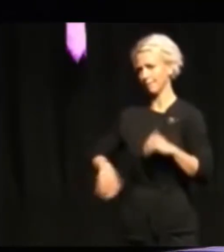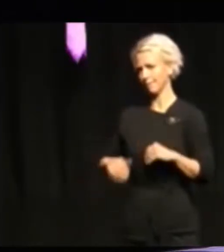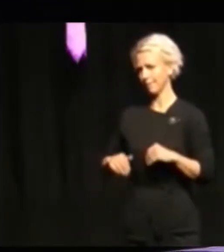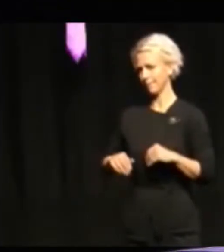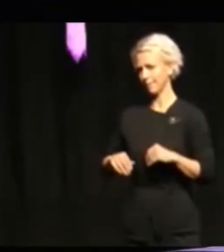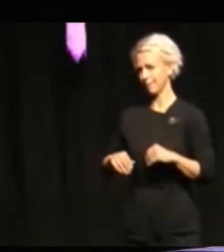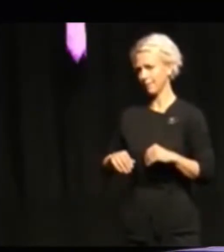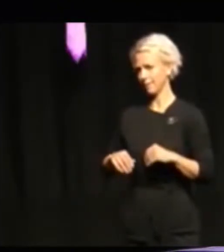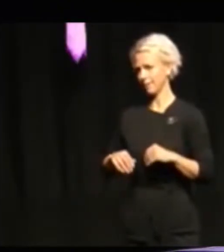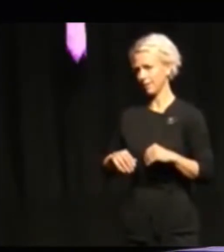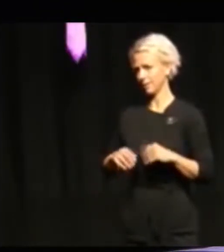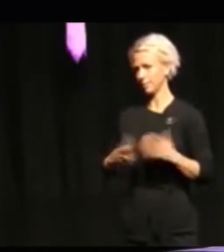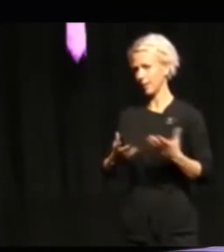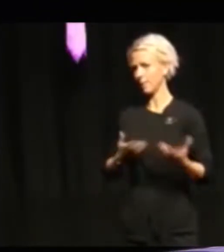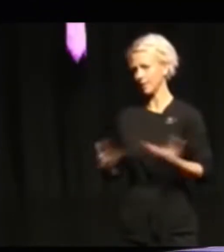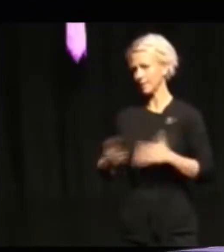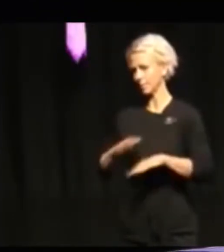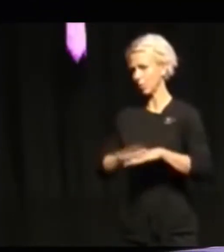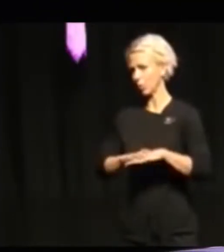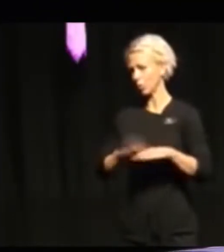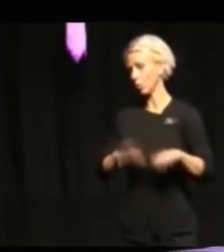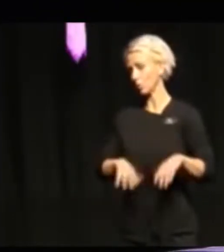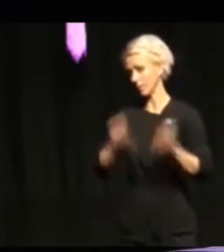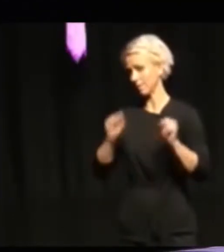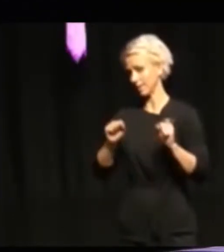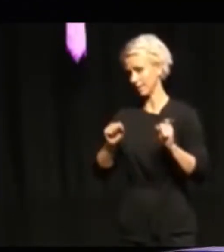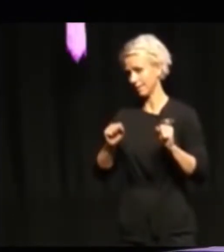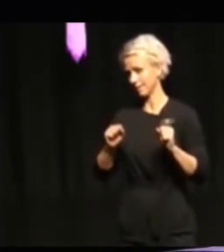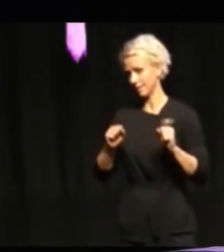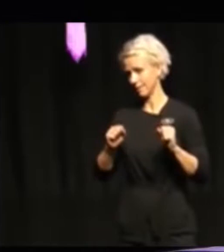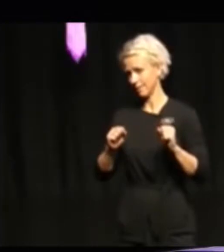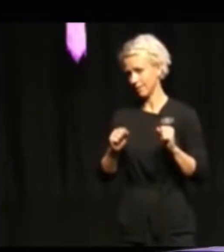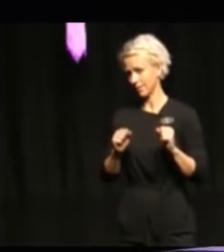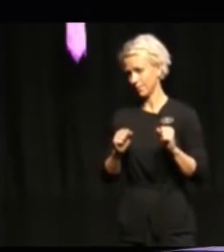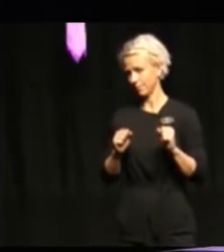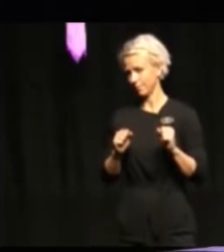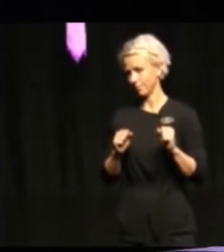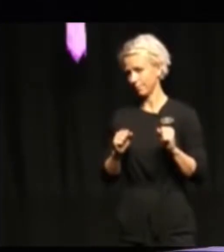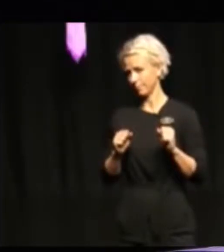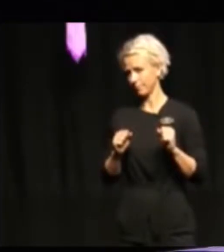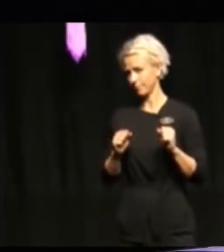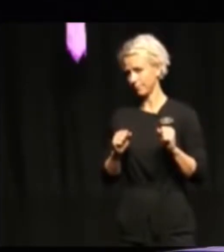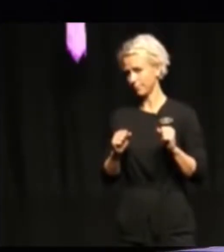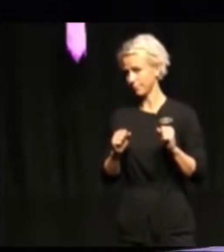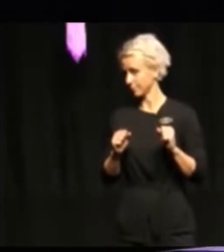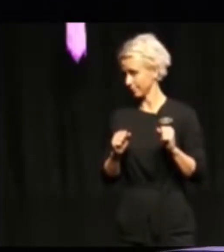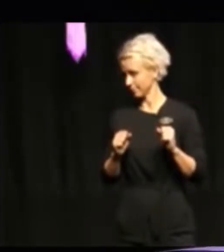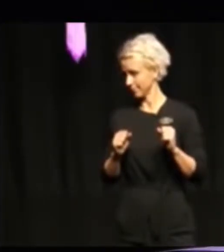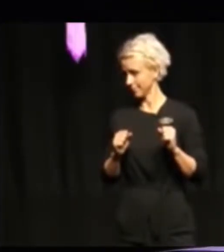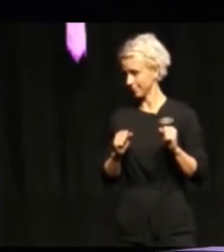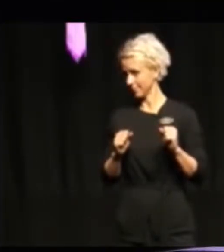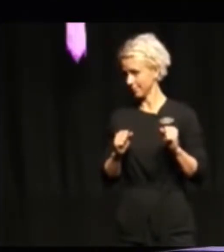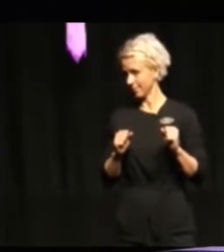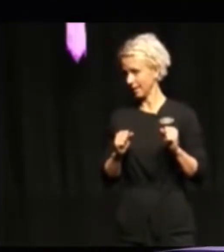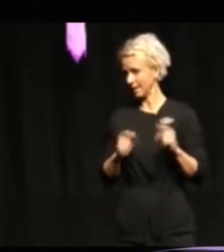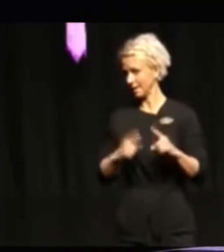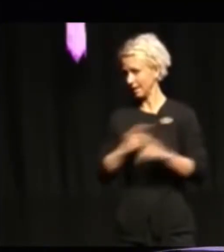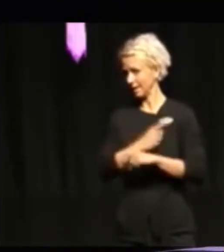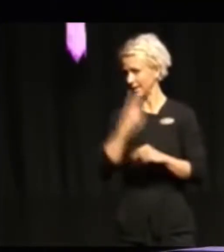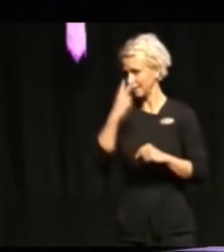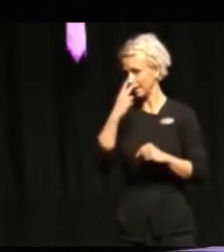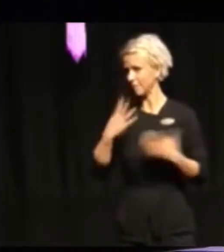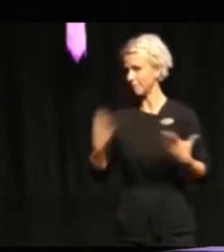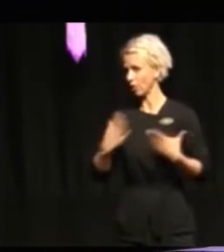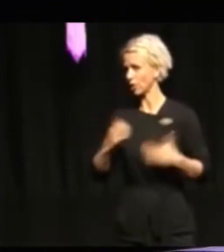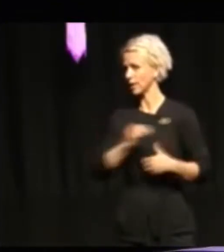and step beyond them to something that made it clear what governments were supposed to do. So the respect,